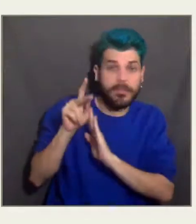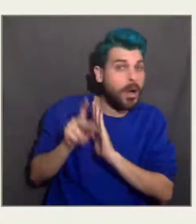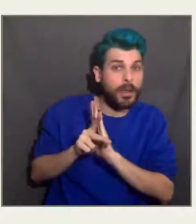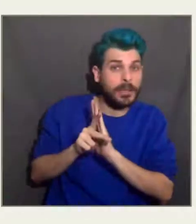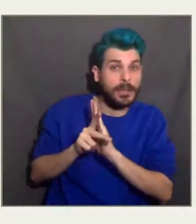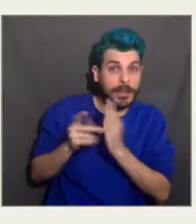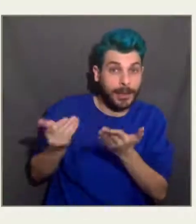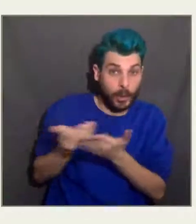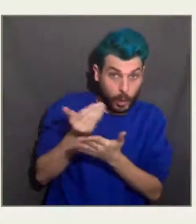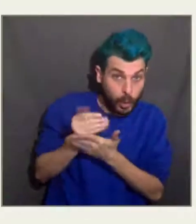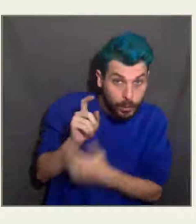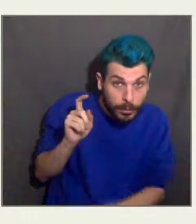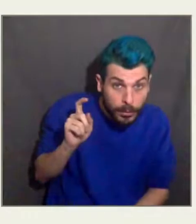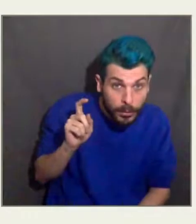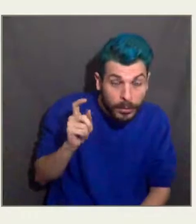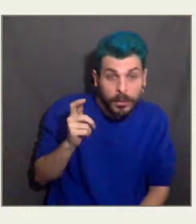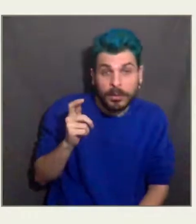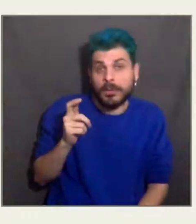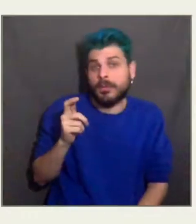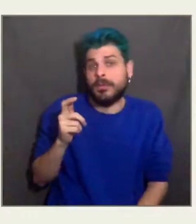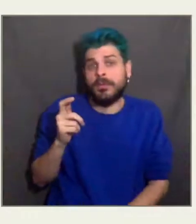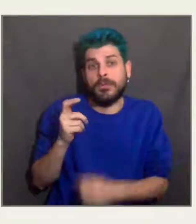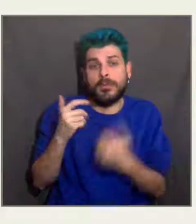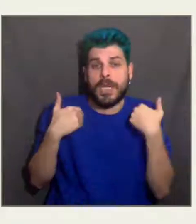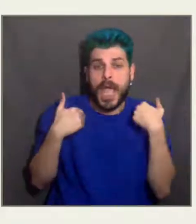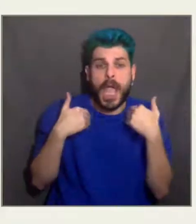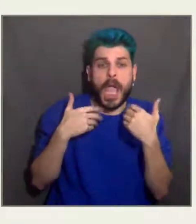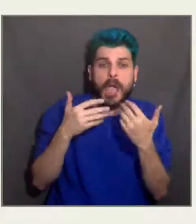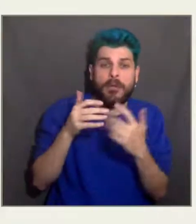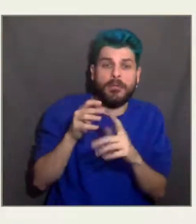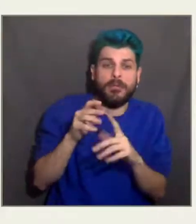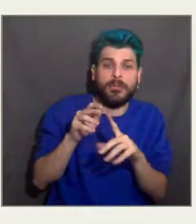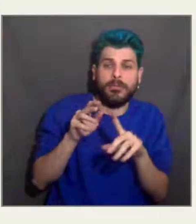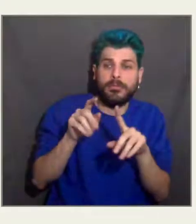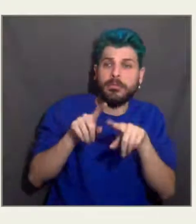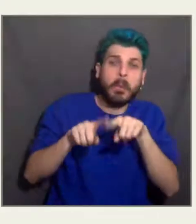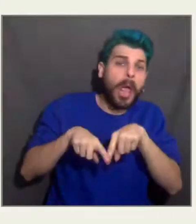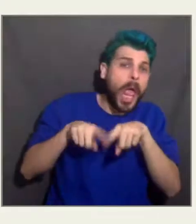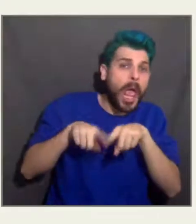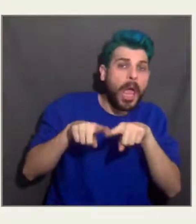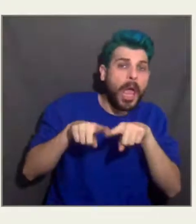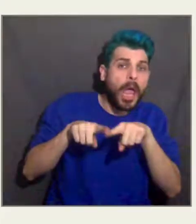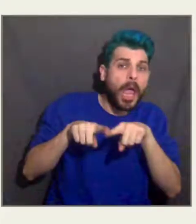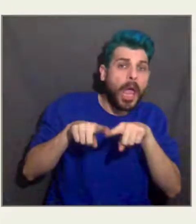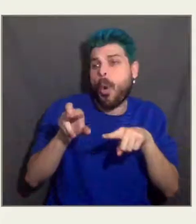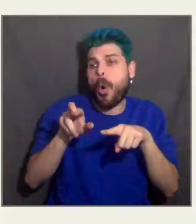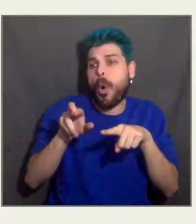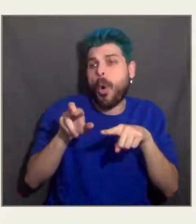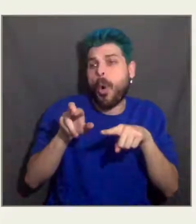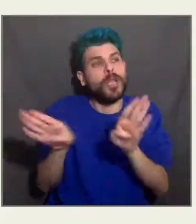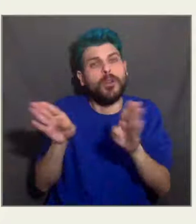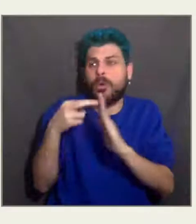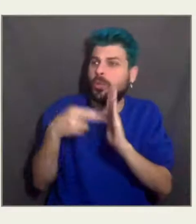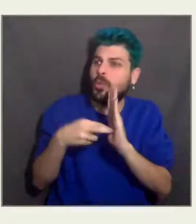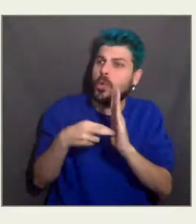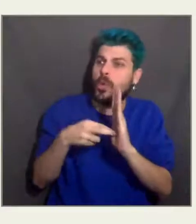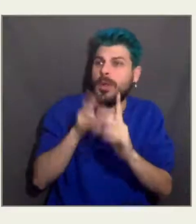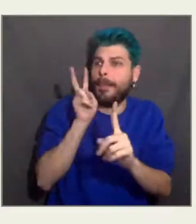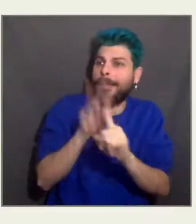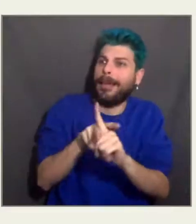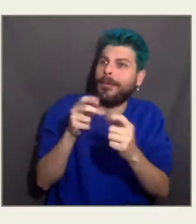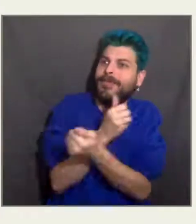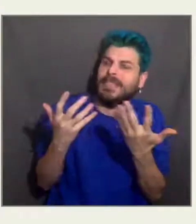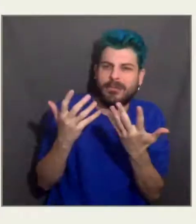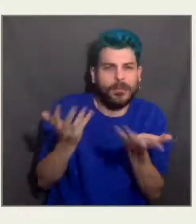we enforcing existing laws on a case-by-case basis? I can only really speak to Metro. Okay. One,